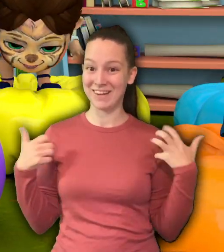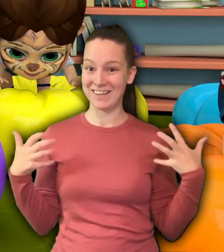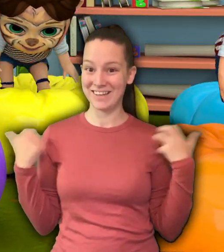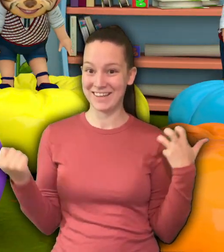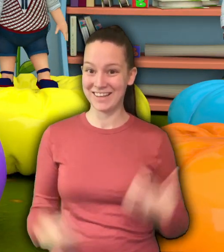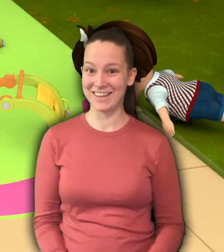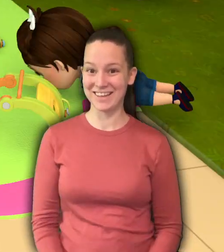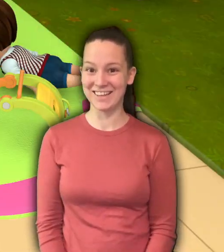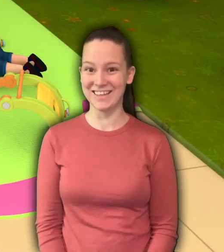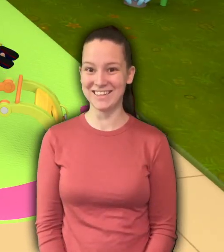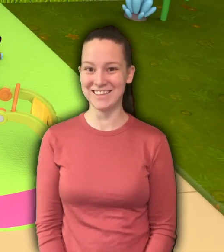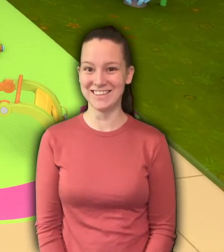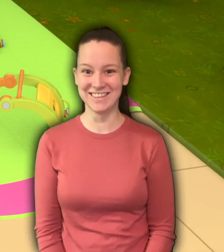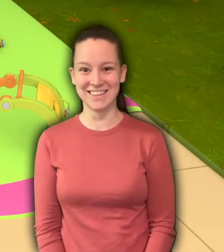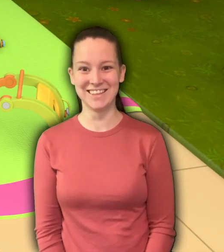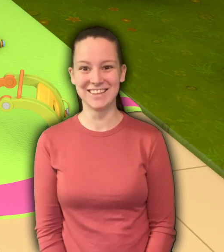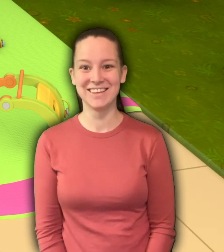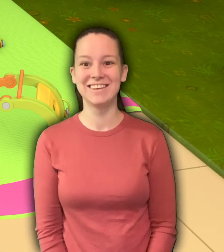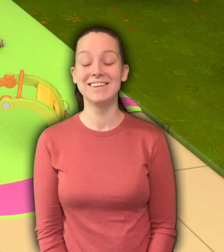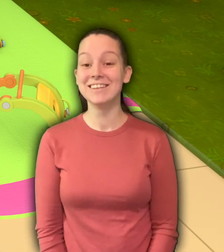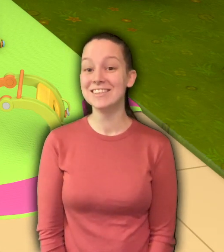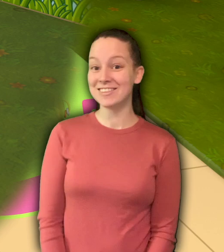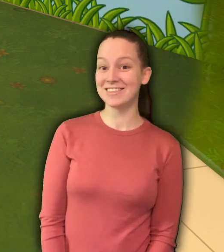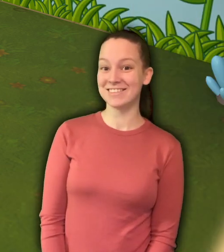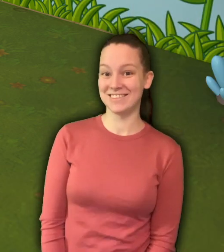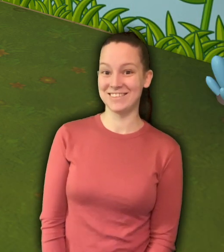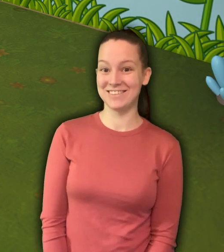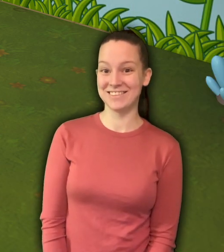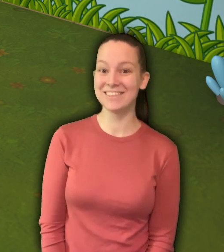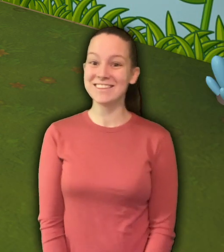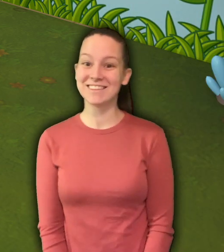Five Little Monkeys.